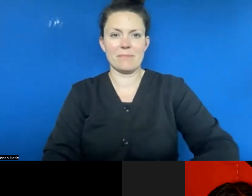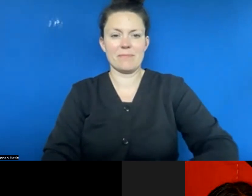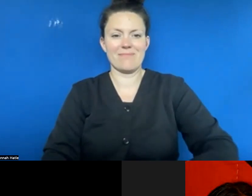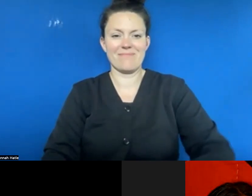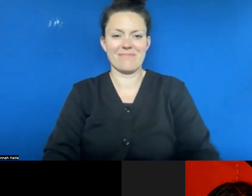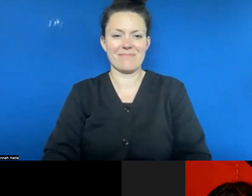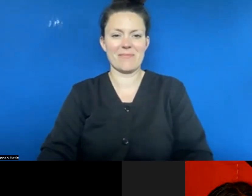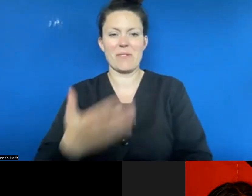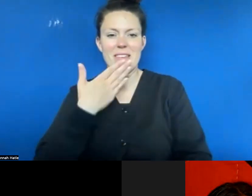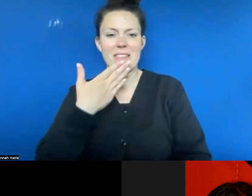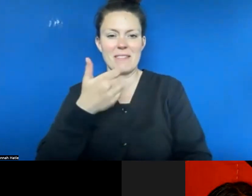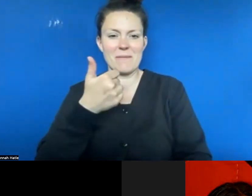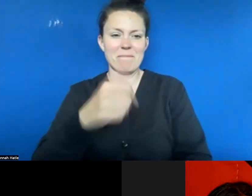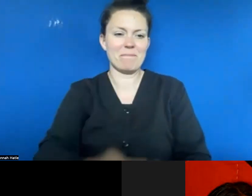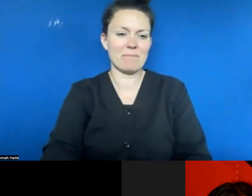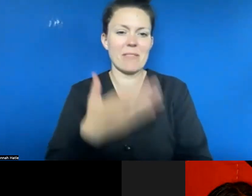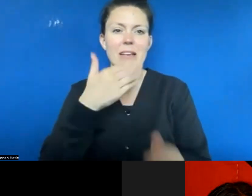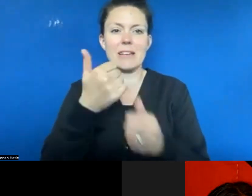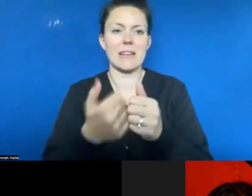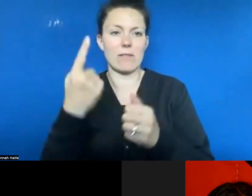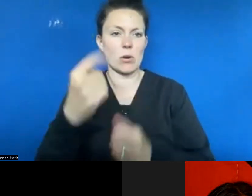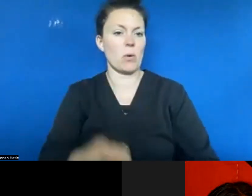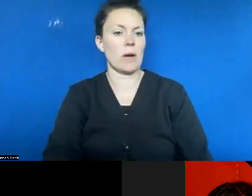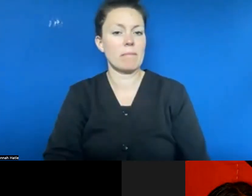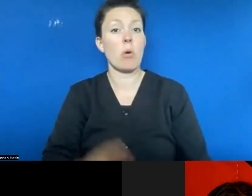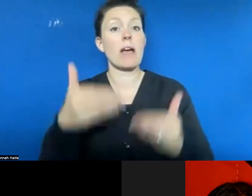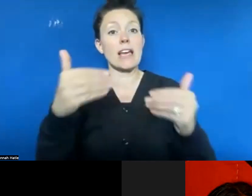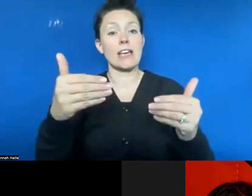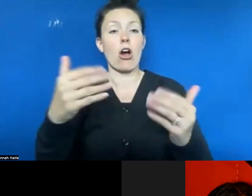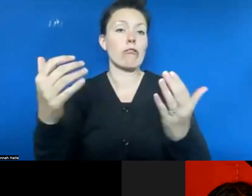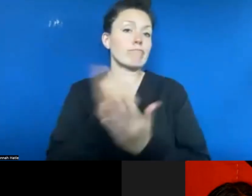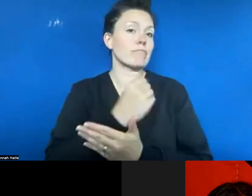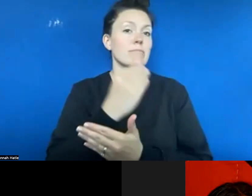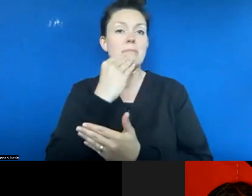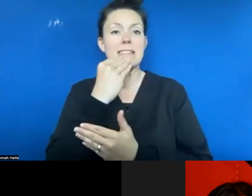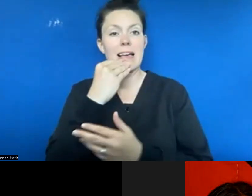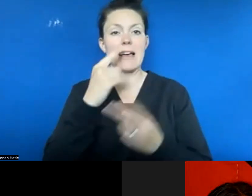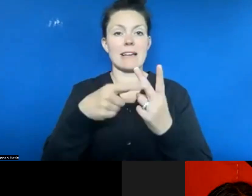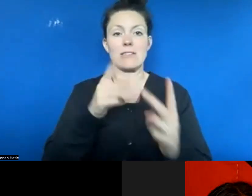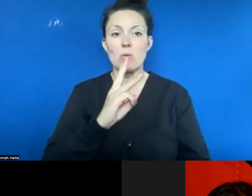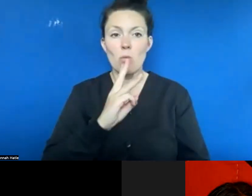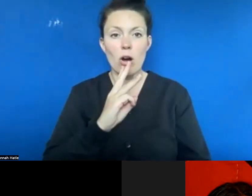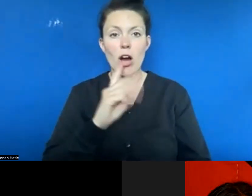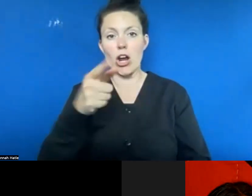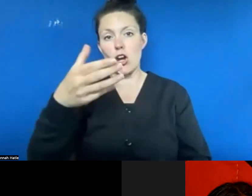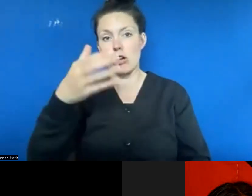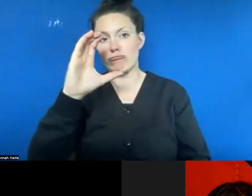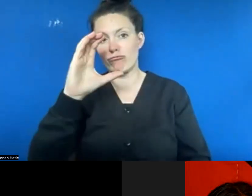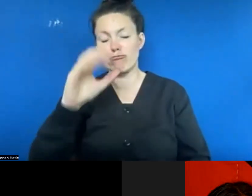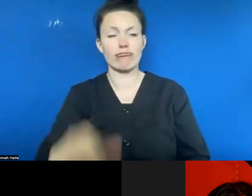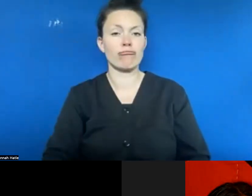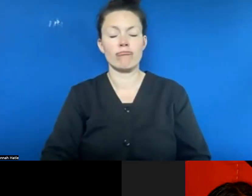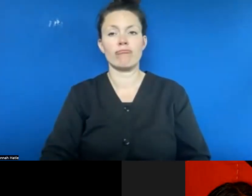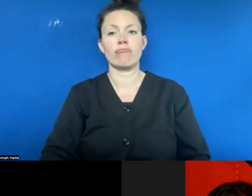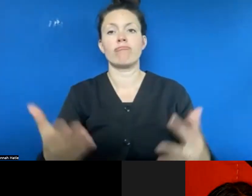Yes, thank you. Thank you, everybody. Okay, so go get some snacks, get your water, take a little walk, take a